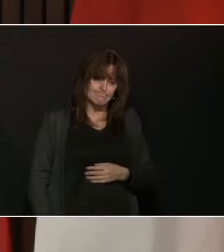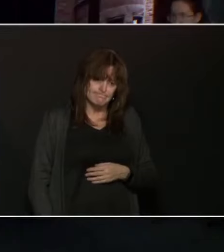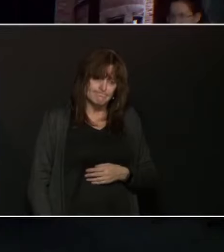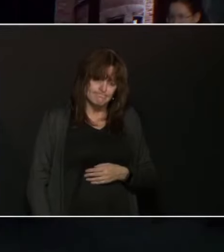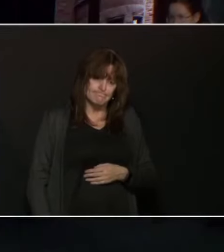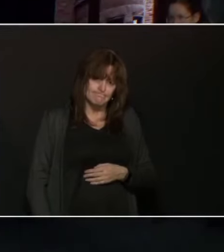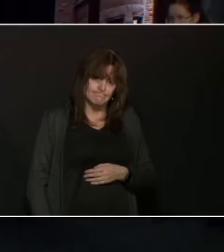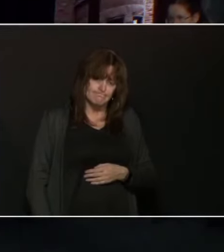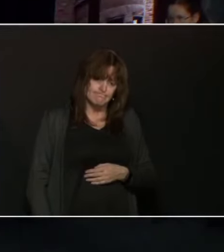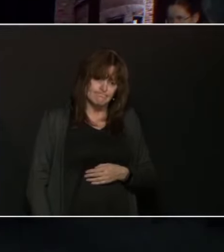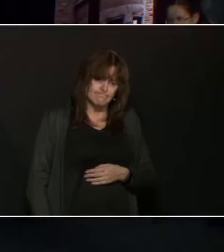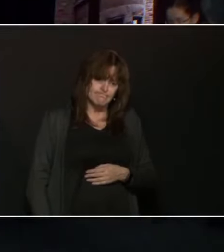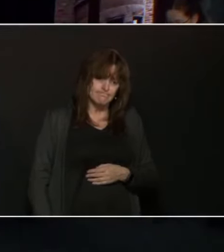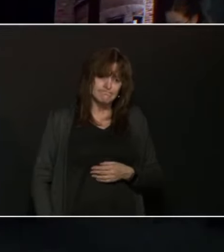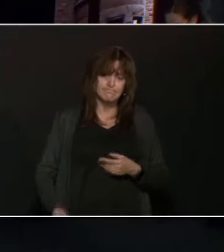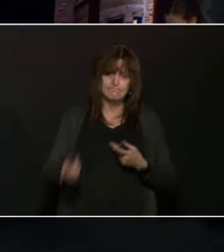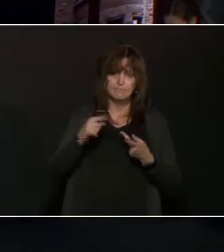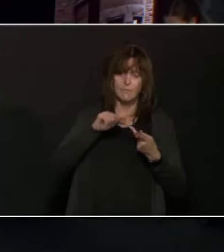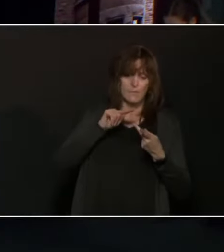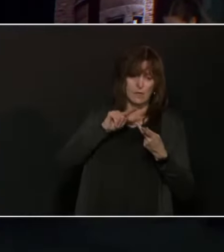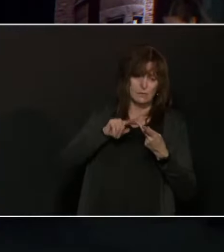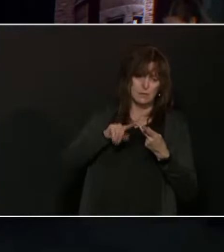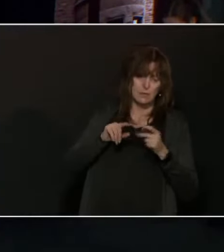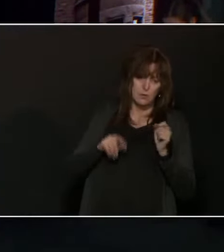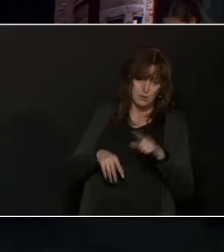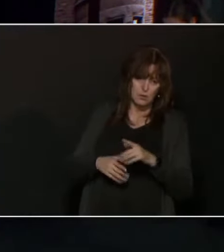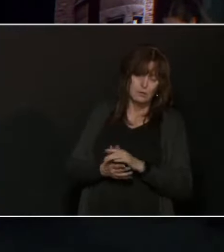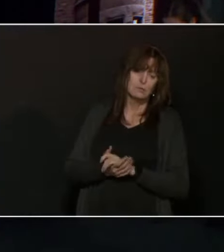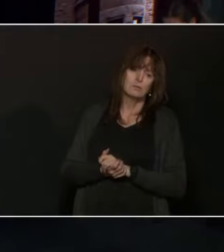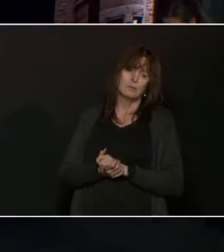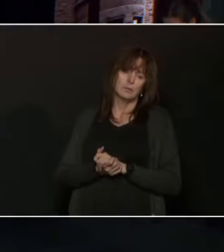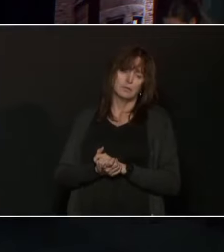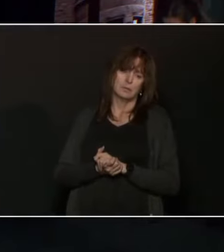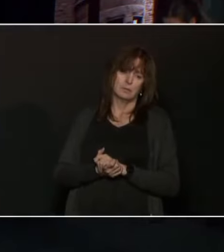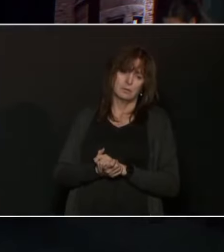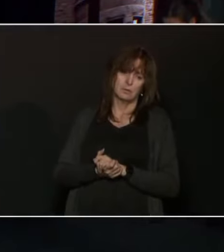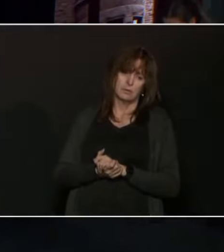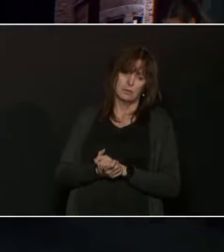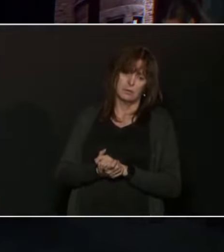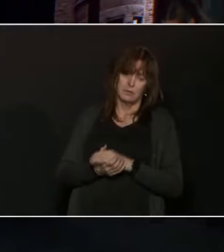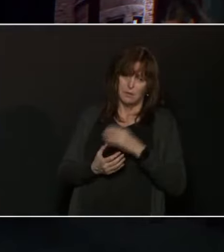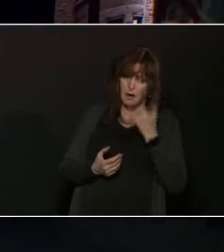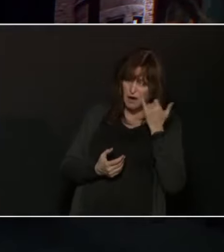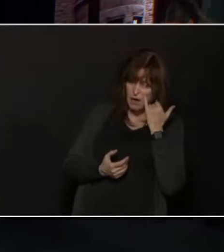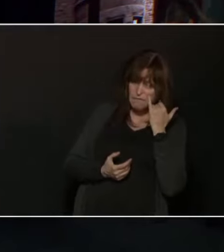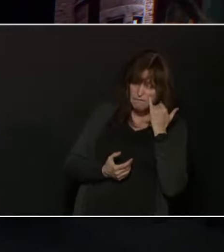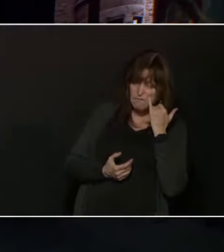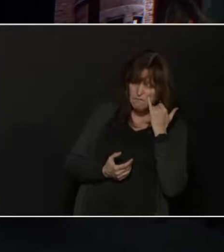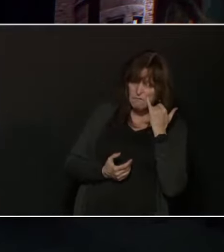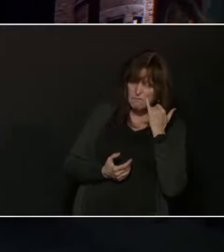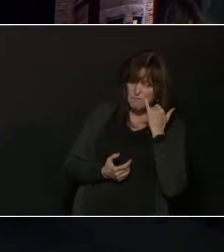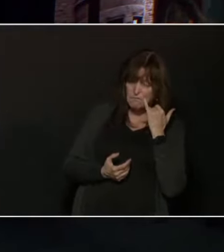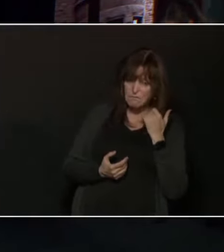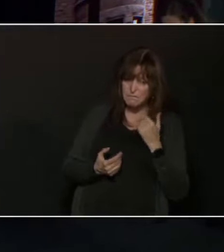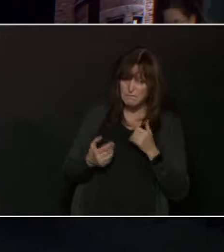Follow-up? What would that mean for us? Could we ultimately lose this fight?